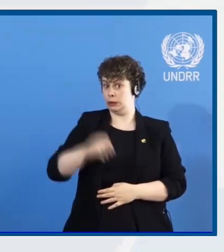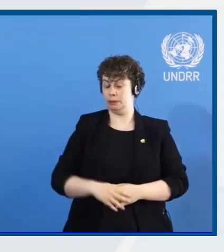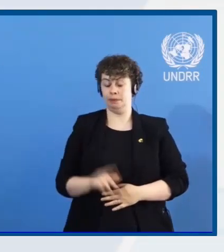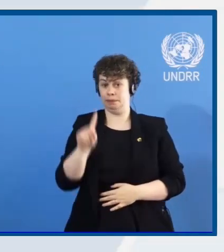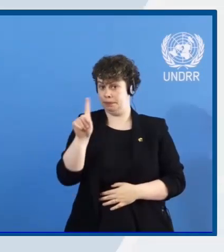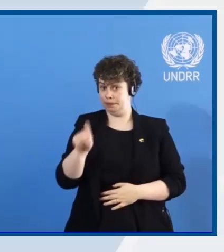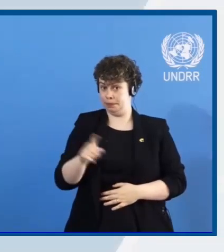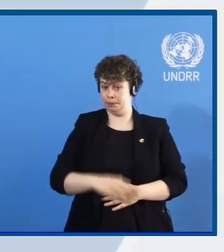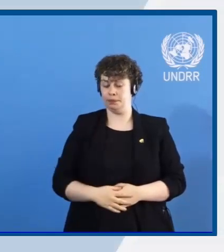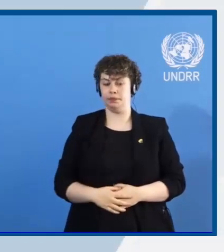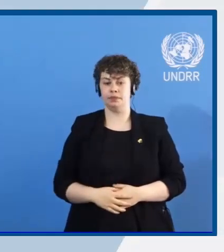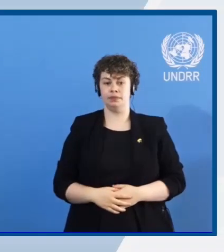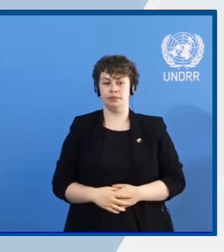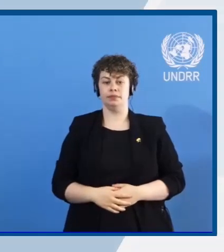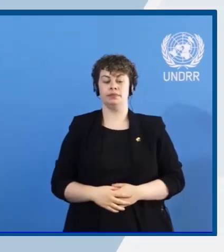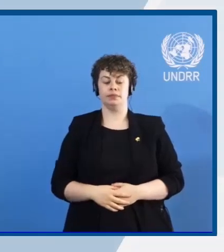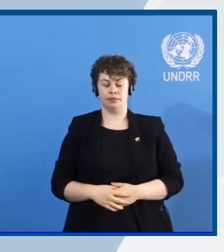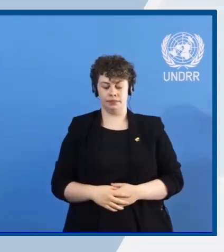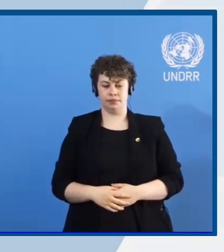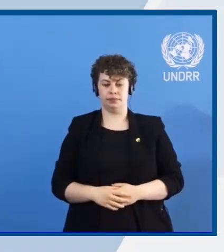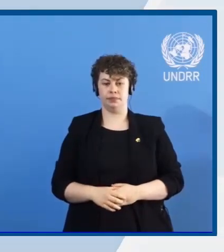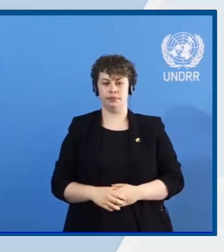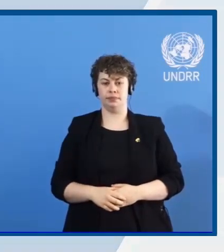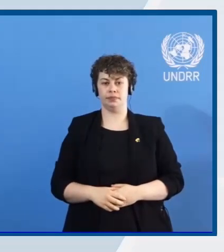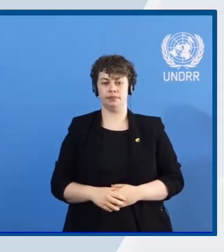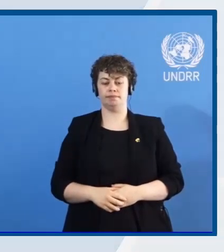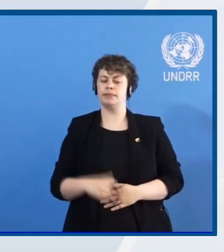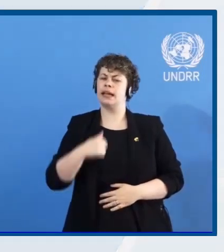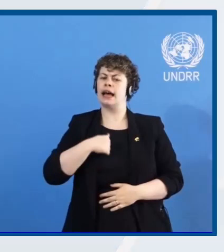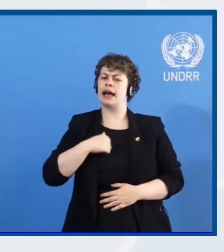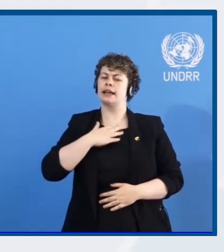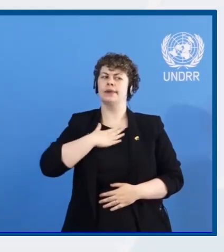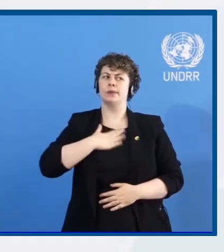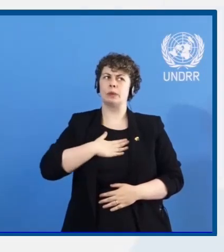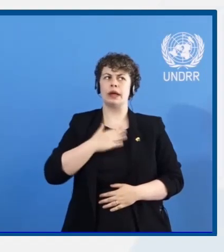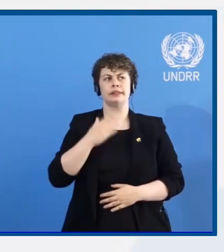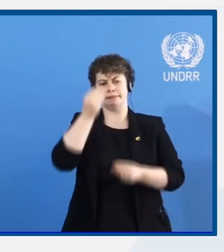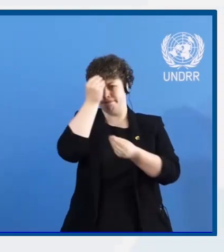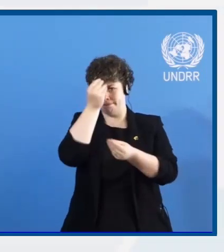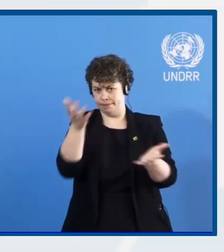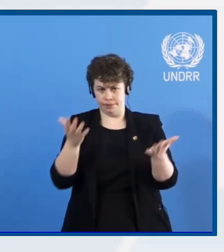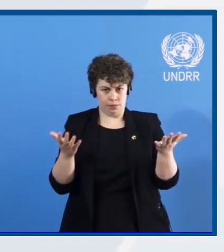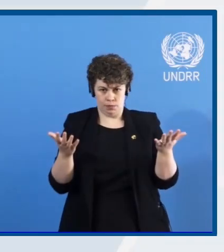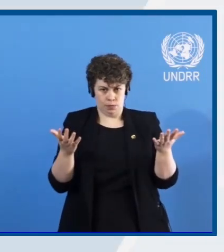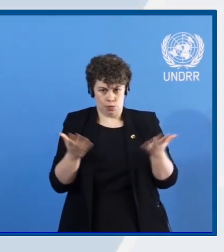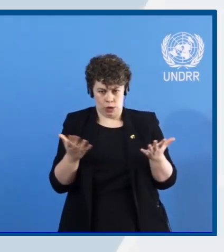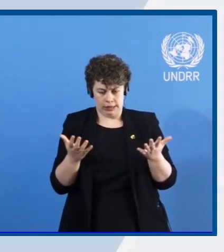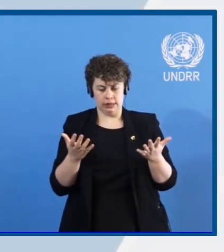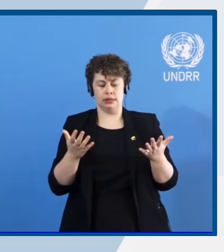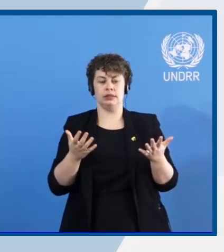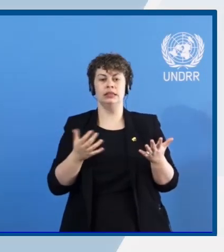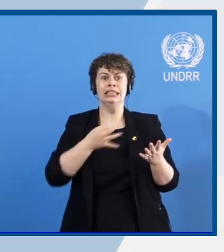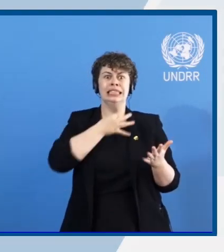lo que yo quisiera mencionar es que se pone en evidencia que el tema de la gestión de riesgo como agenda, como estrategia, no es un fin en sí